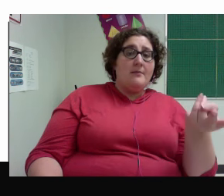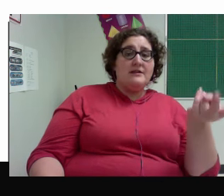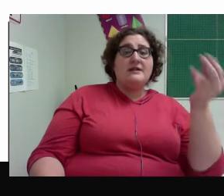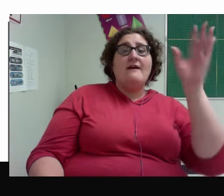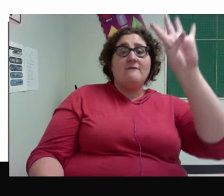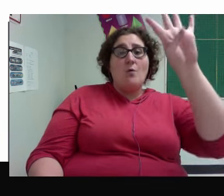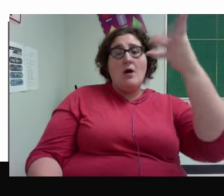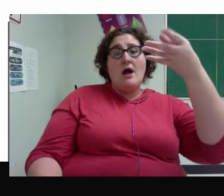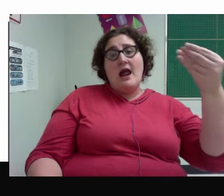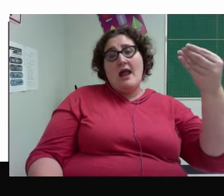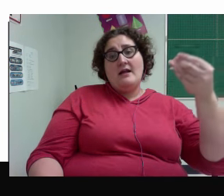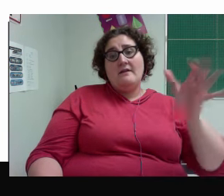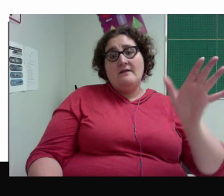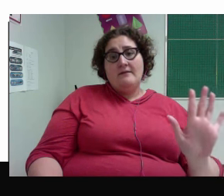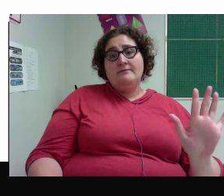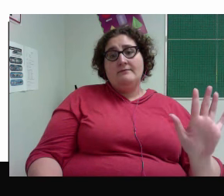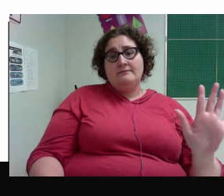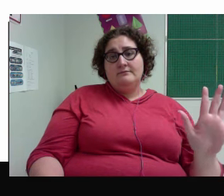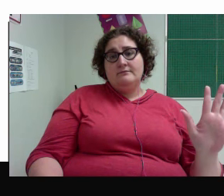4,